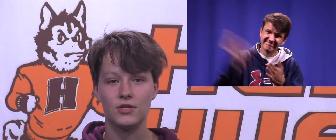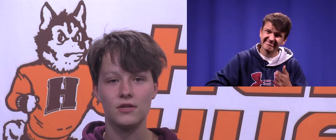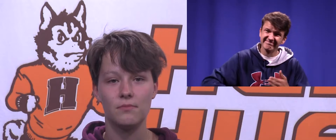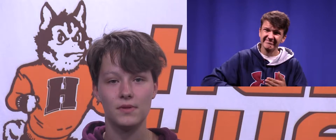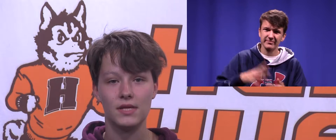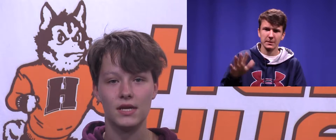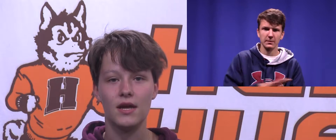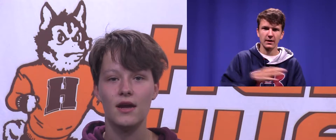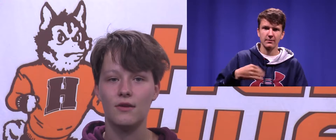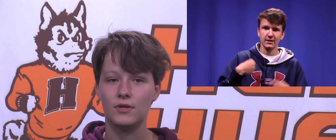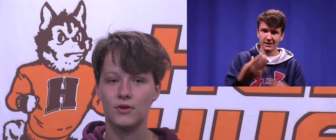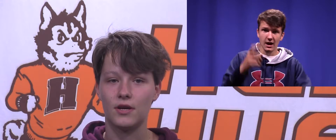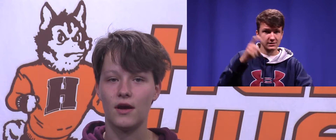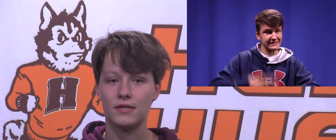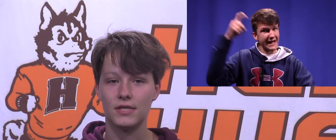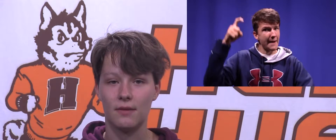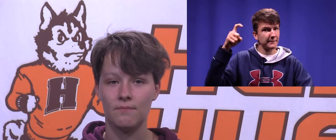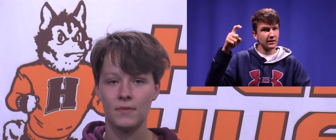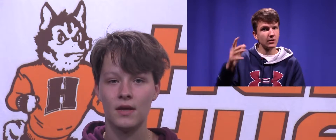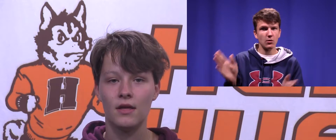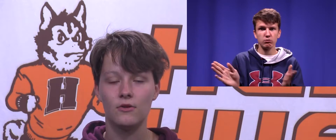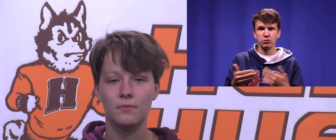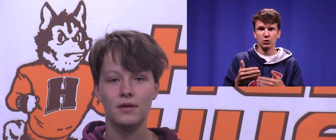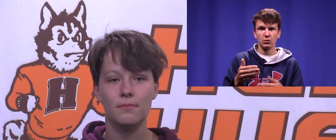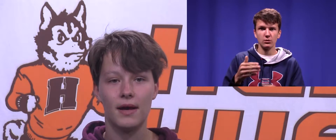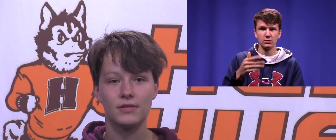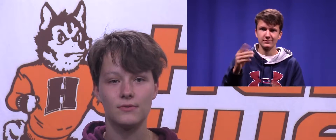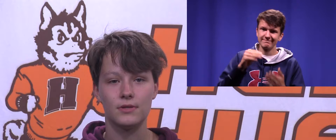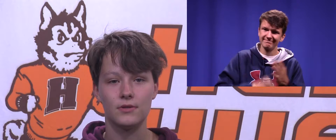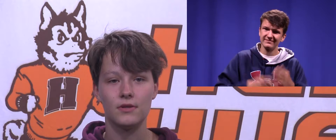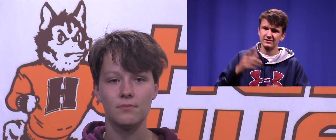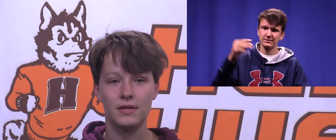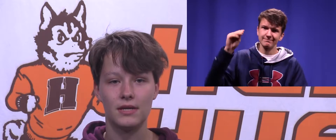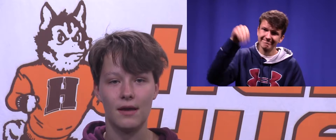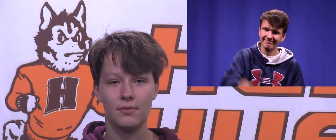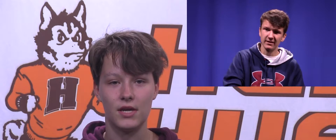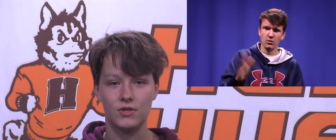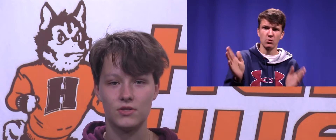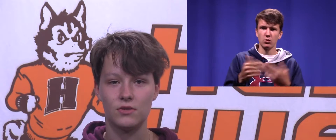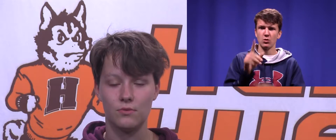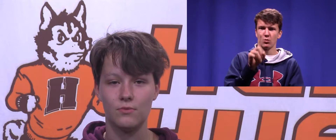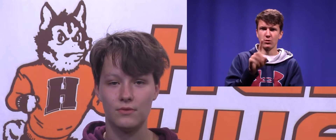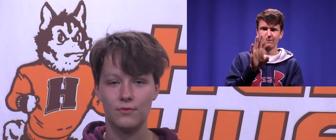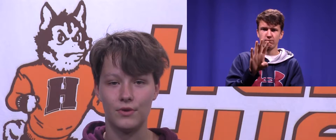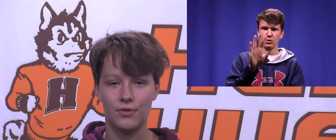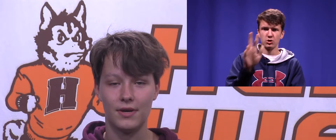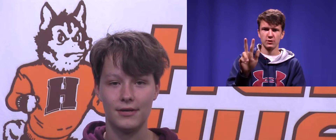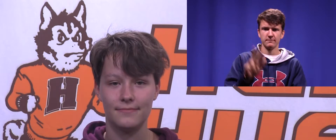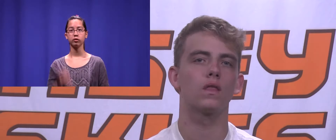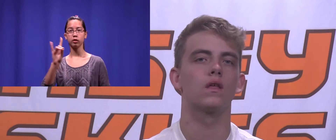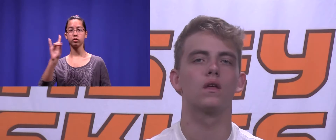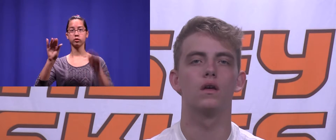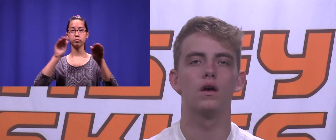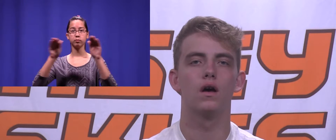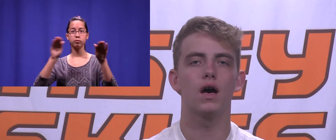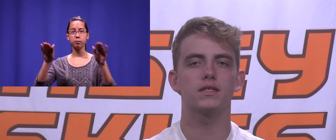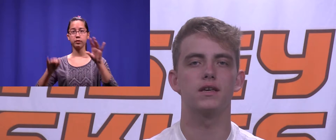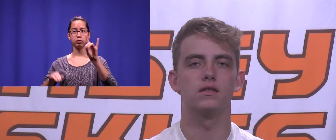the application completely and return it on time. There will be a box for return completed applications in room 143.